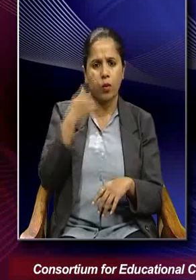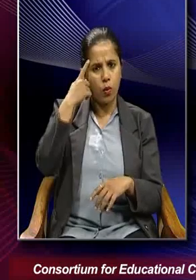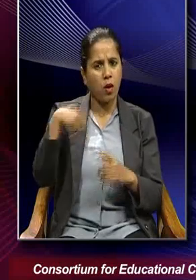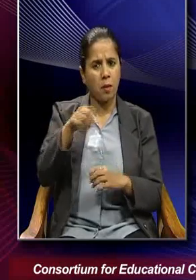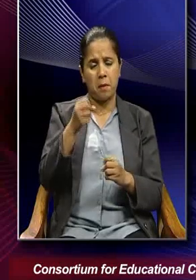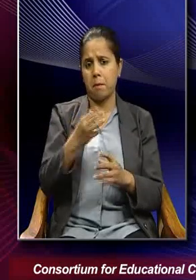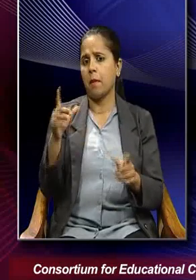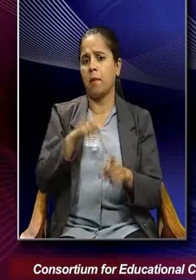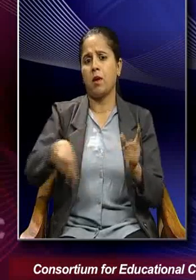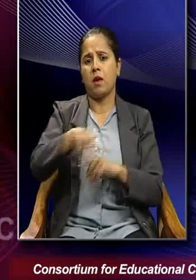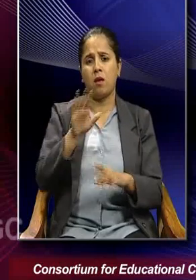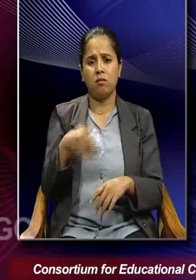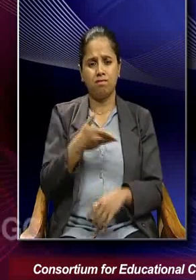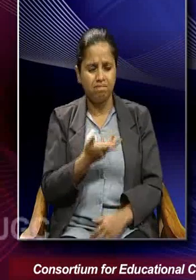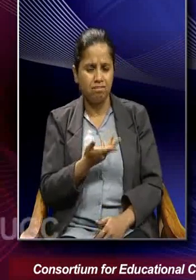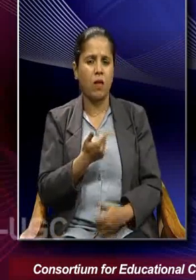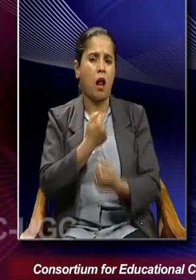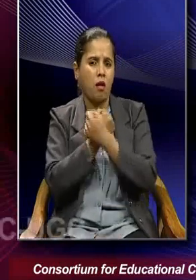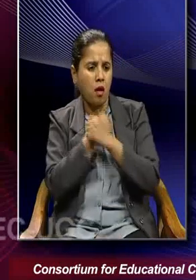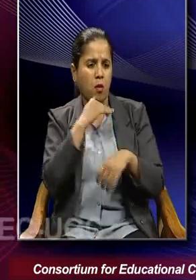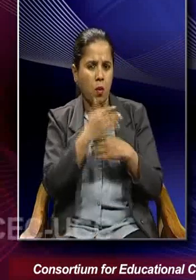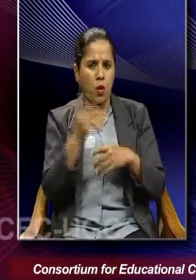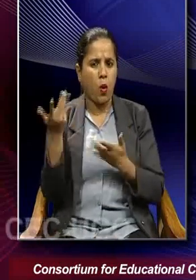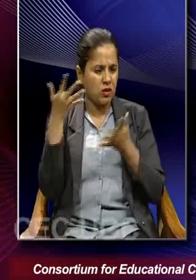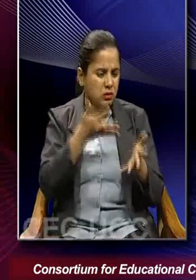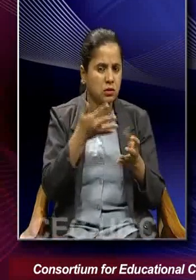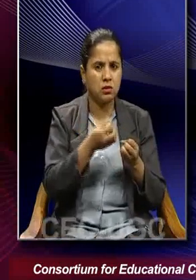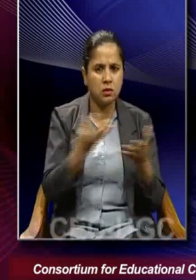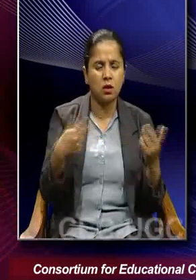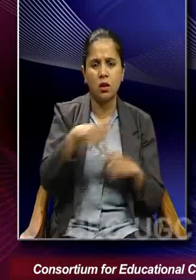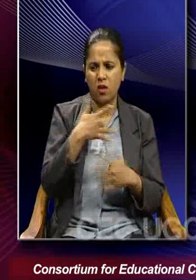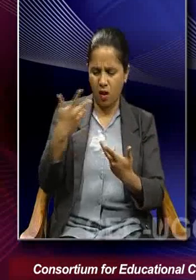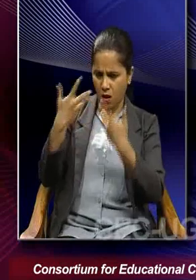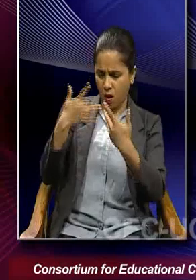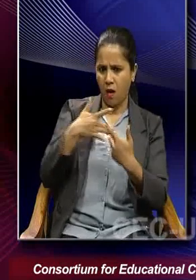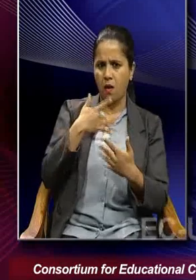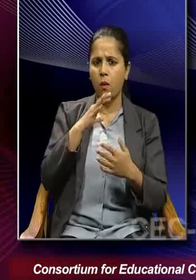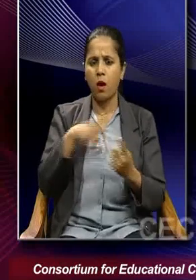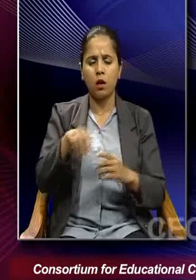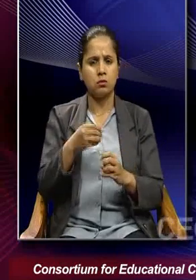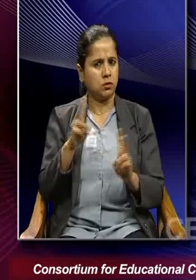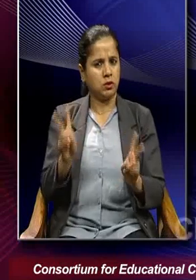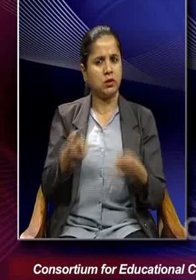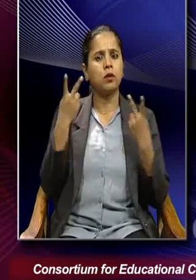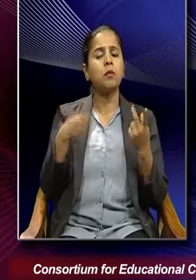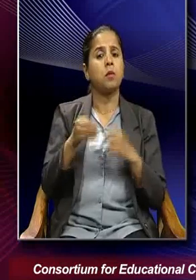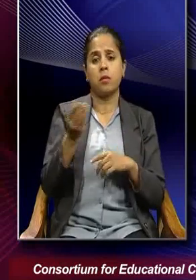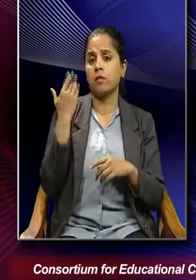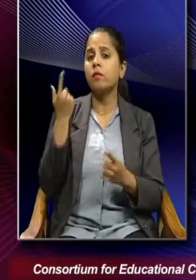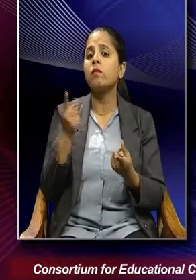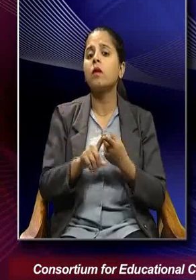is many a times given to them by their lovers. And we have seen even recent incidents, and